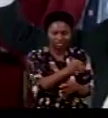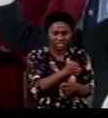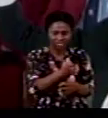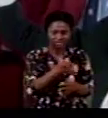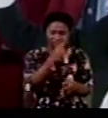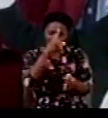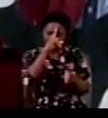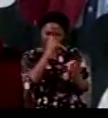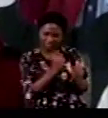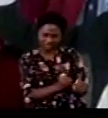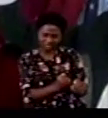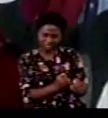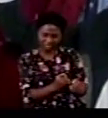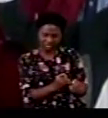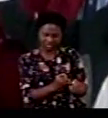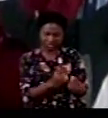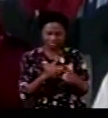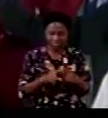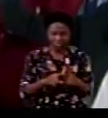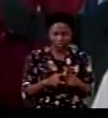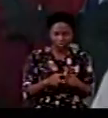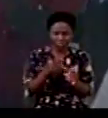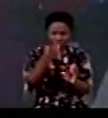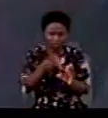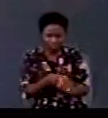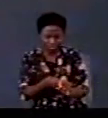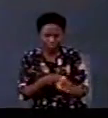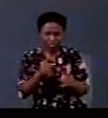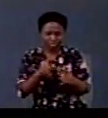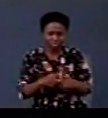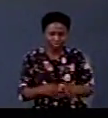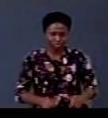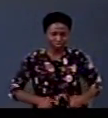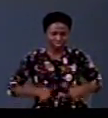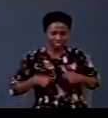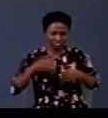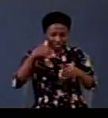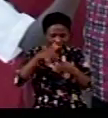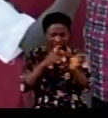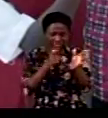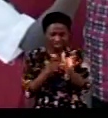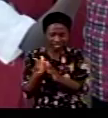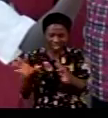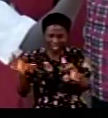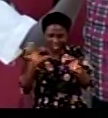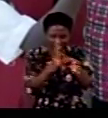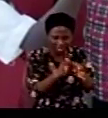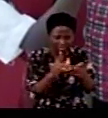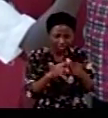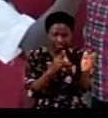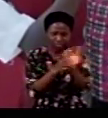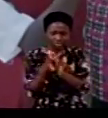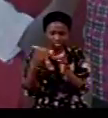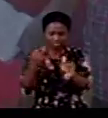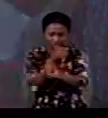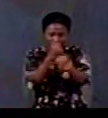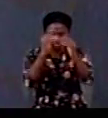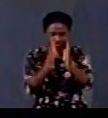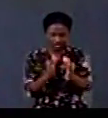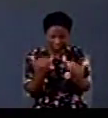now. Lord, I pray you'll grant them your own salvation. New strength